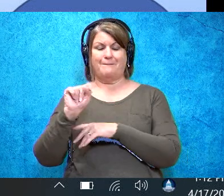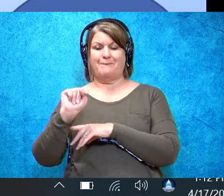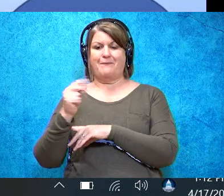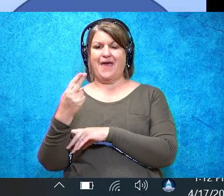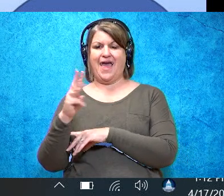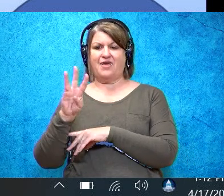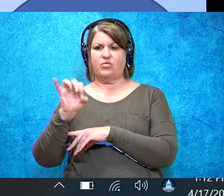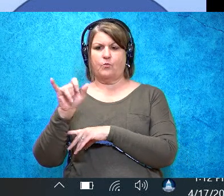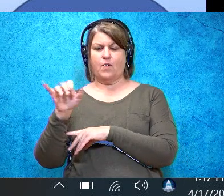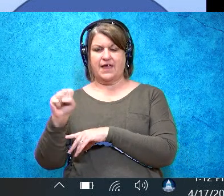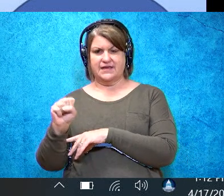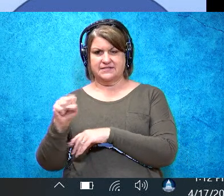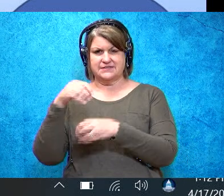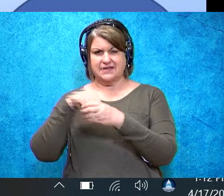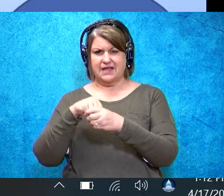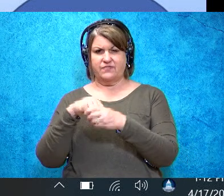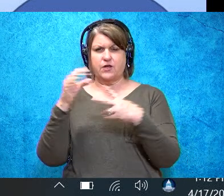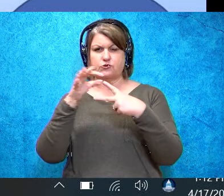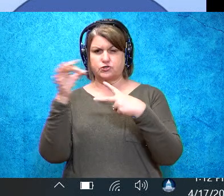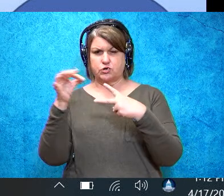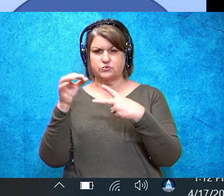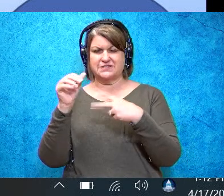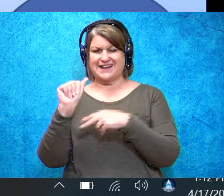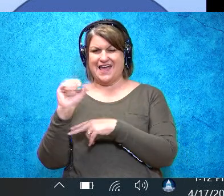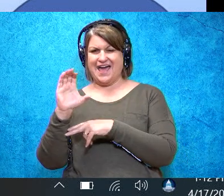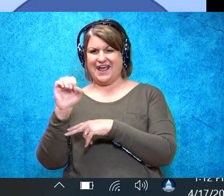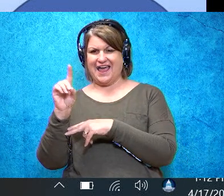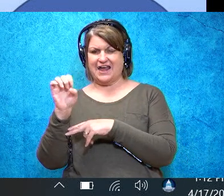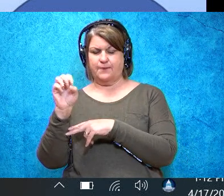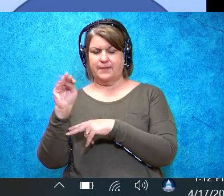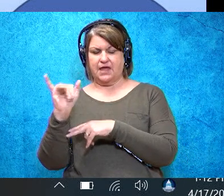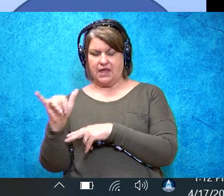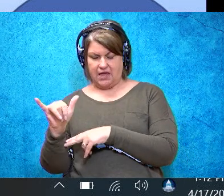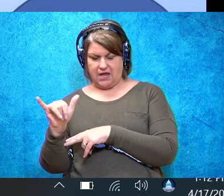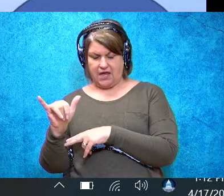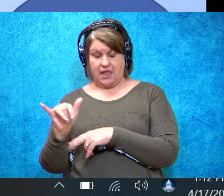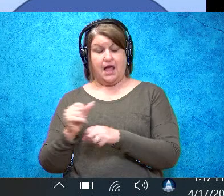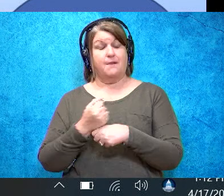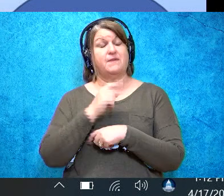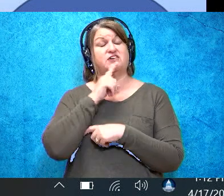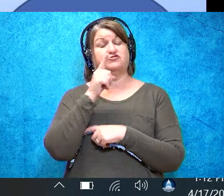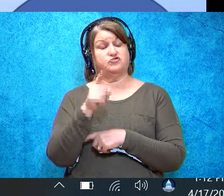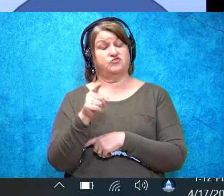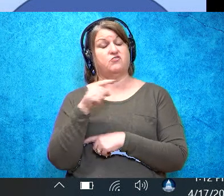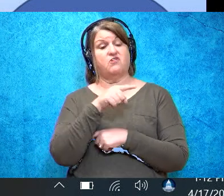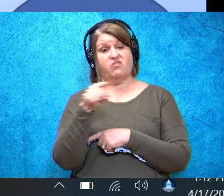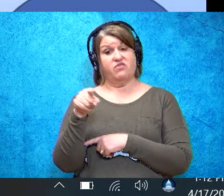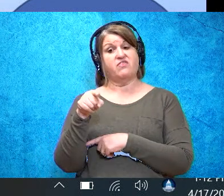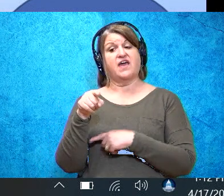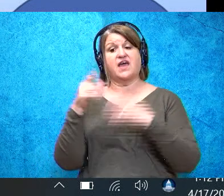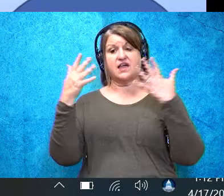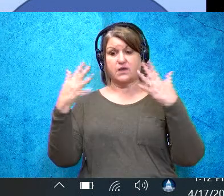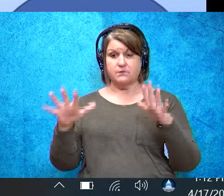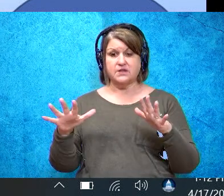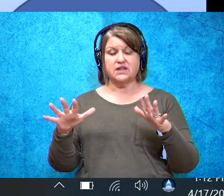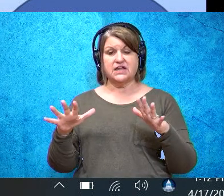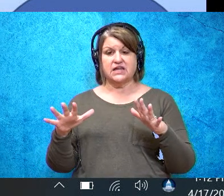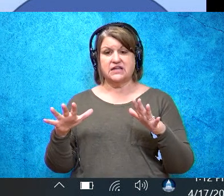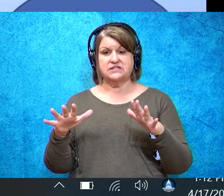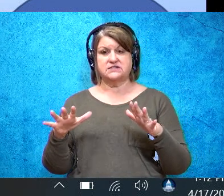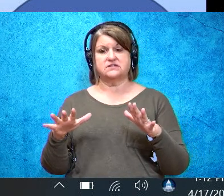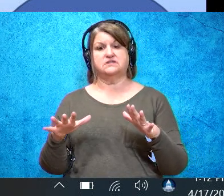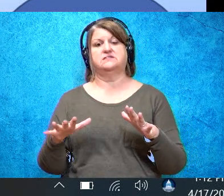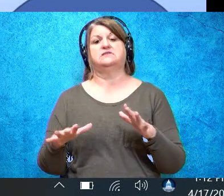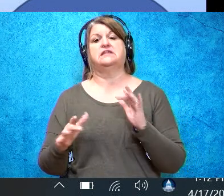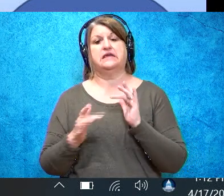chosen academy, and make sure that they complete the electronic career portfolio